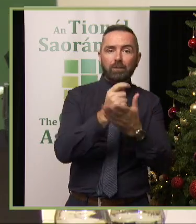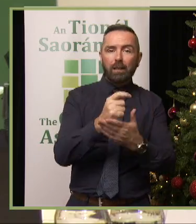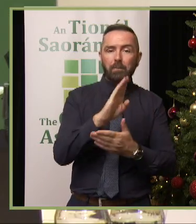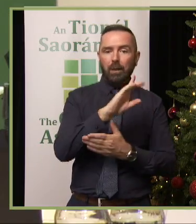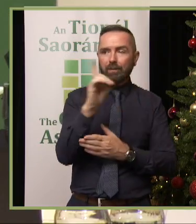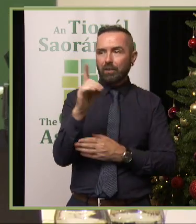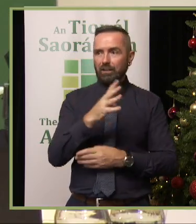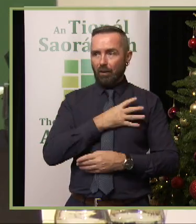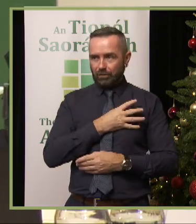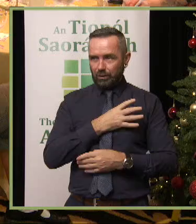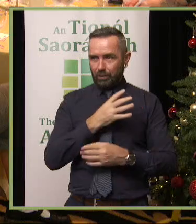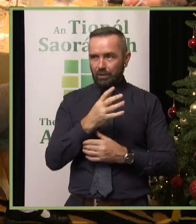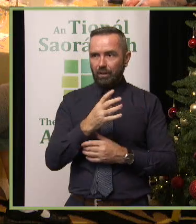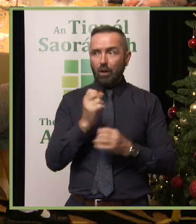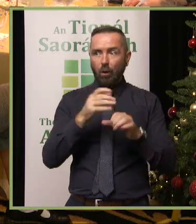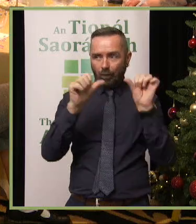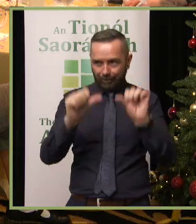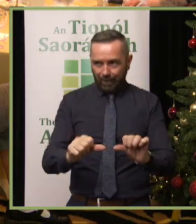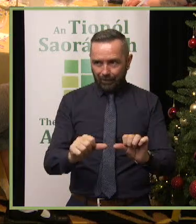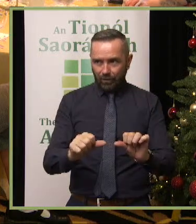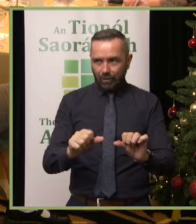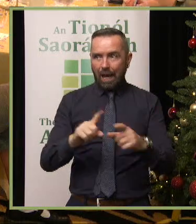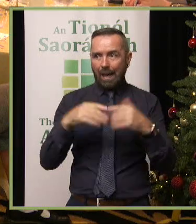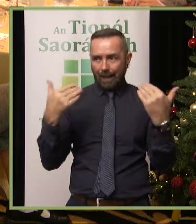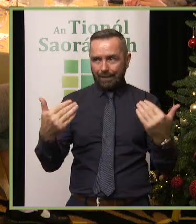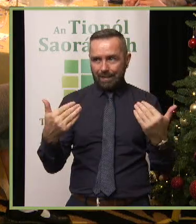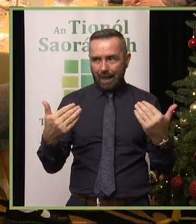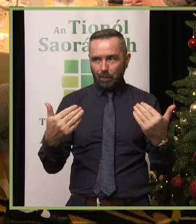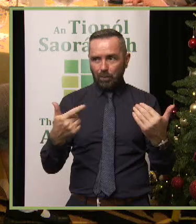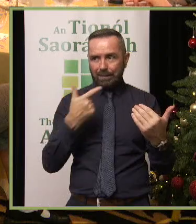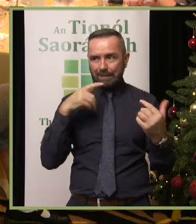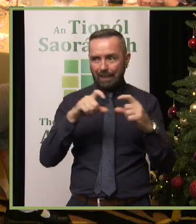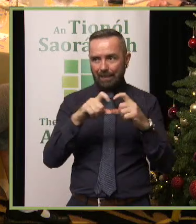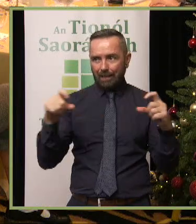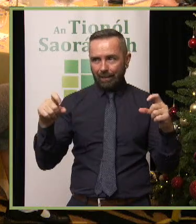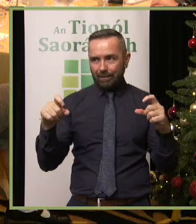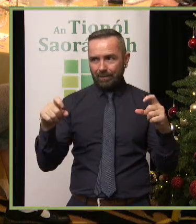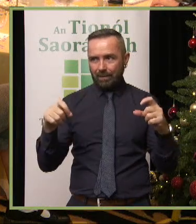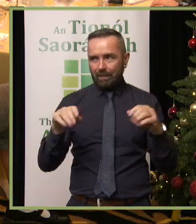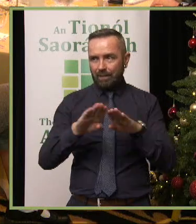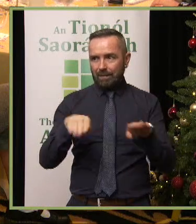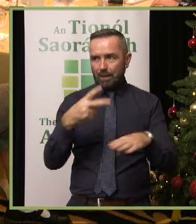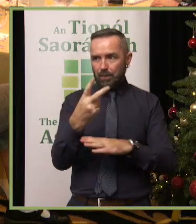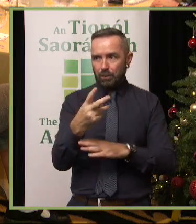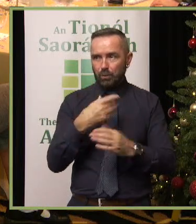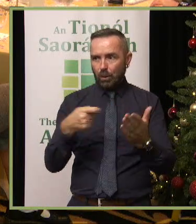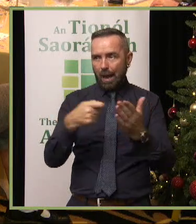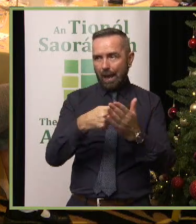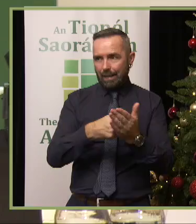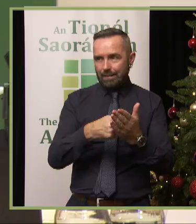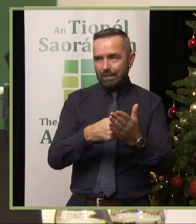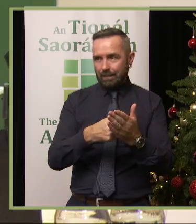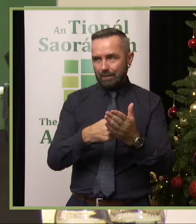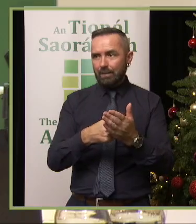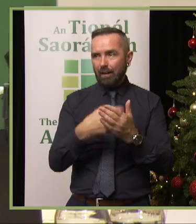All in favour? Okay. And now, amendment here in table 2 is to add in,